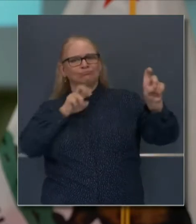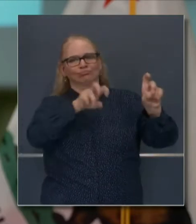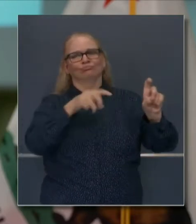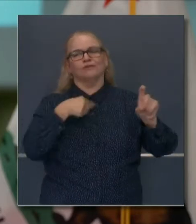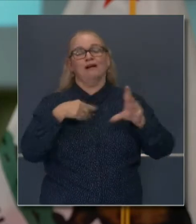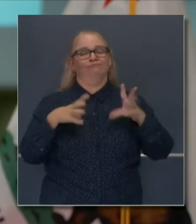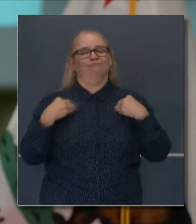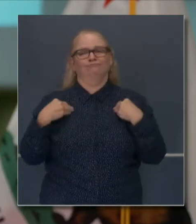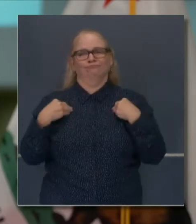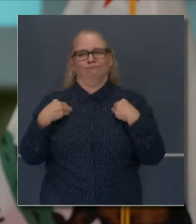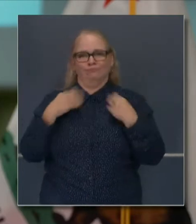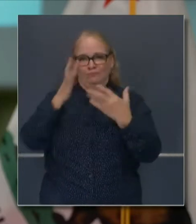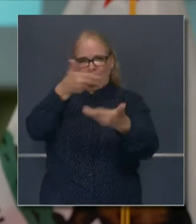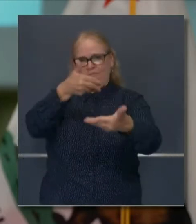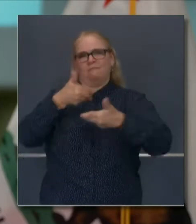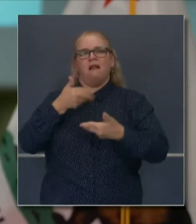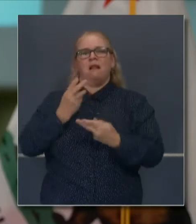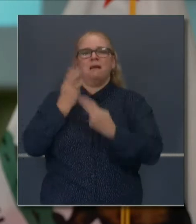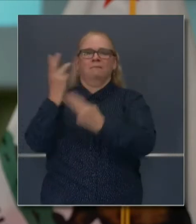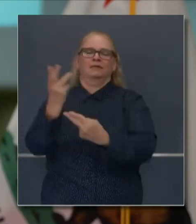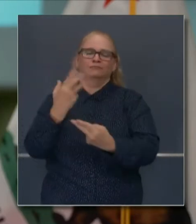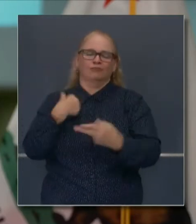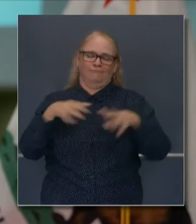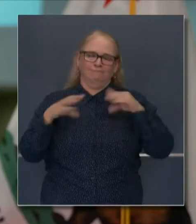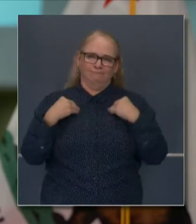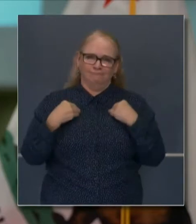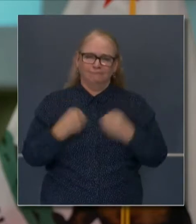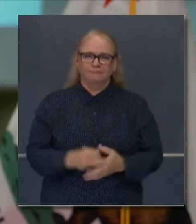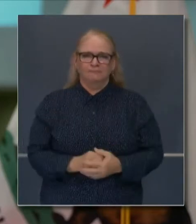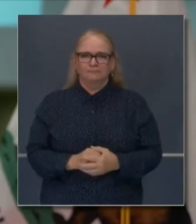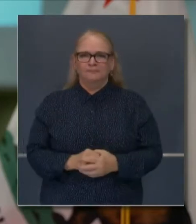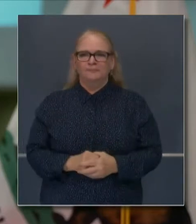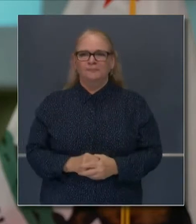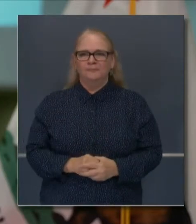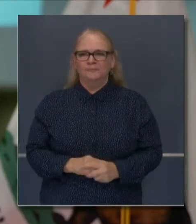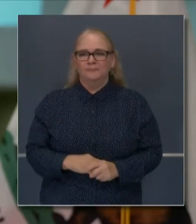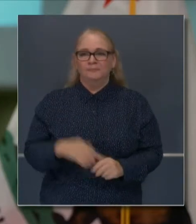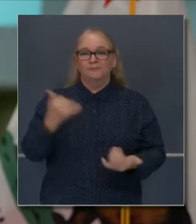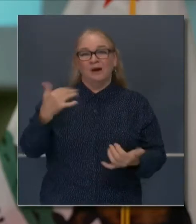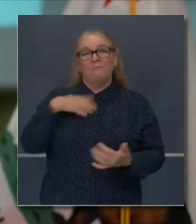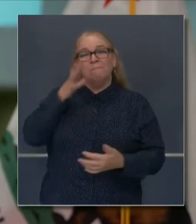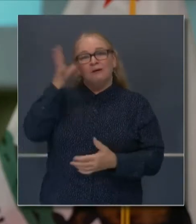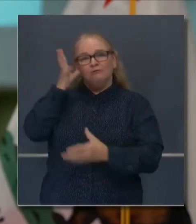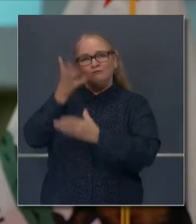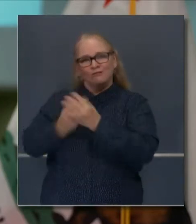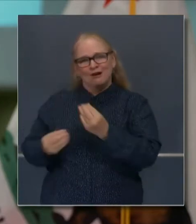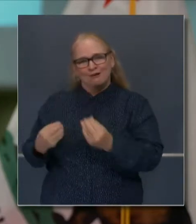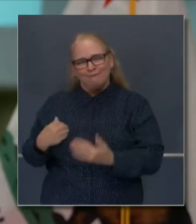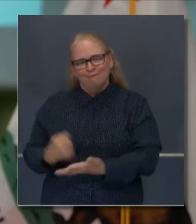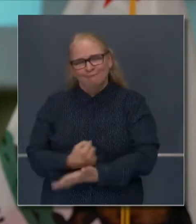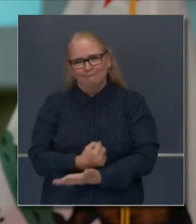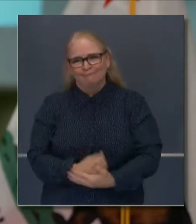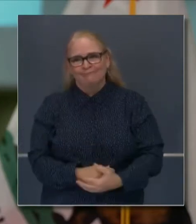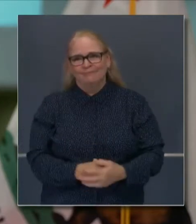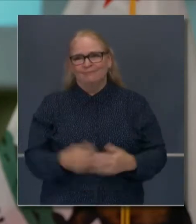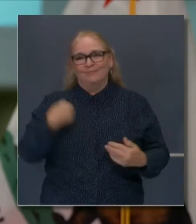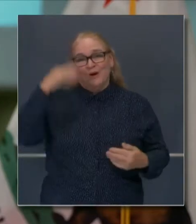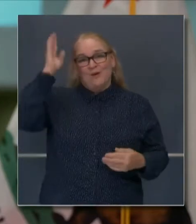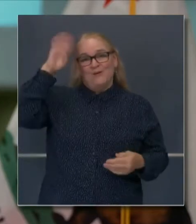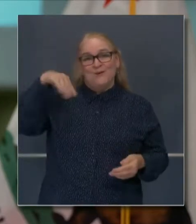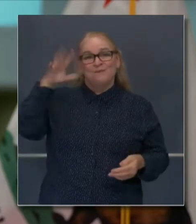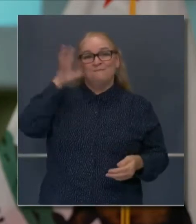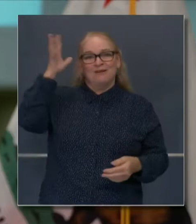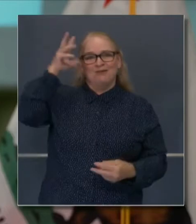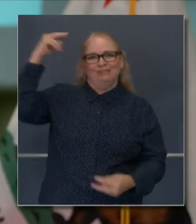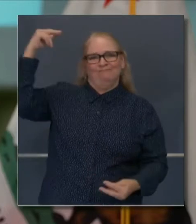Closer to home, my parents are no longer with us, but I know they know what is transpiring in this